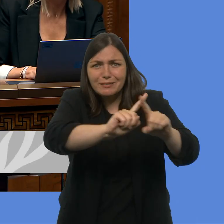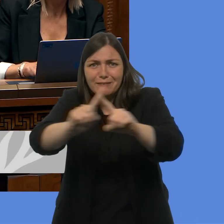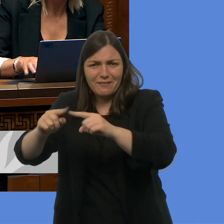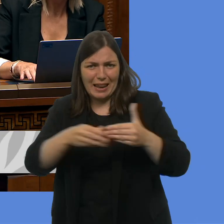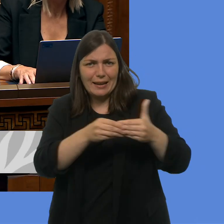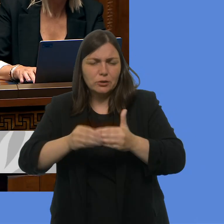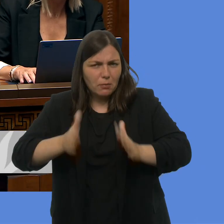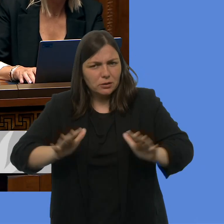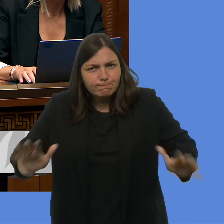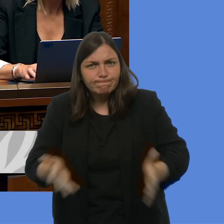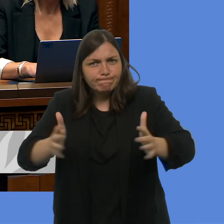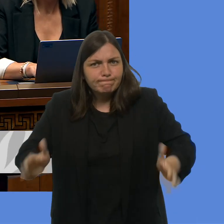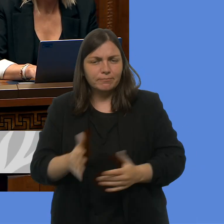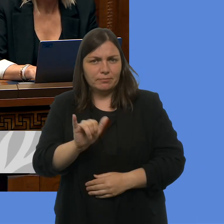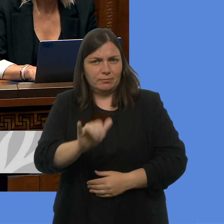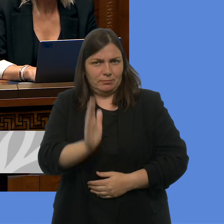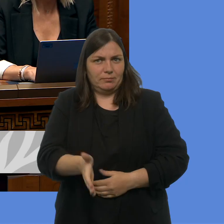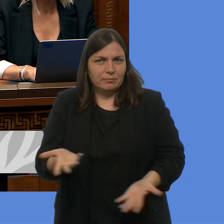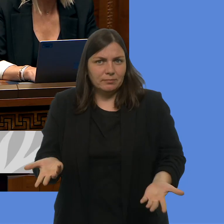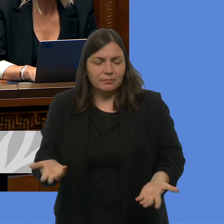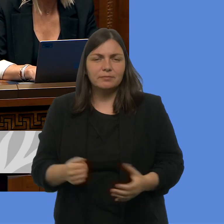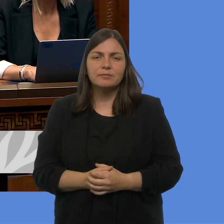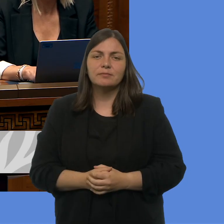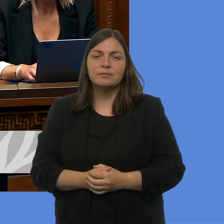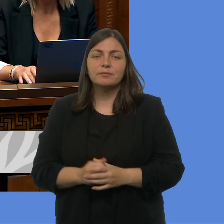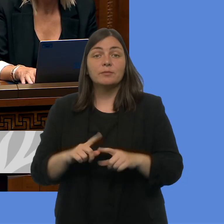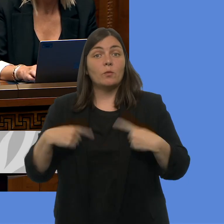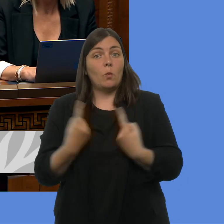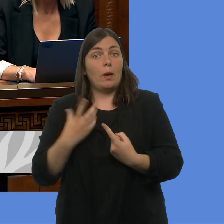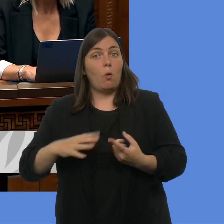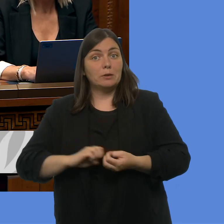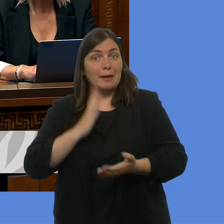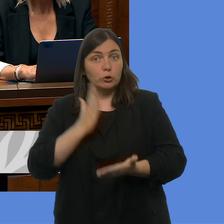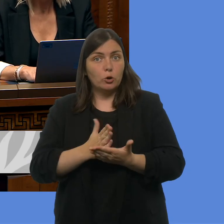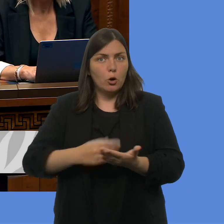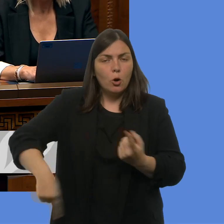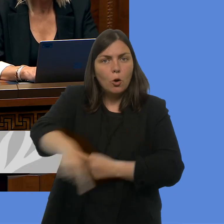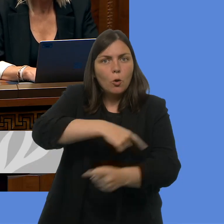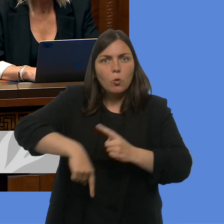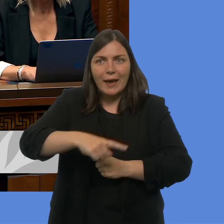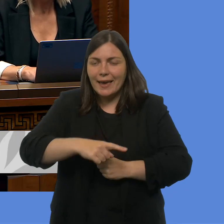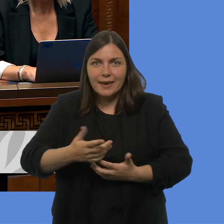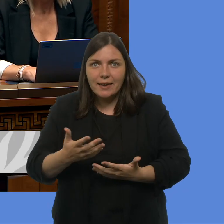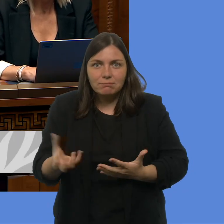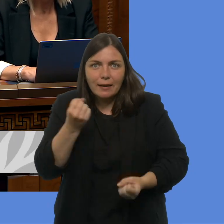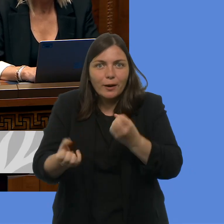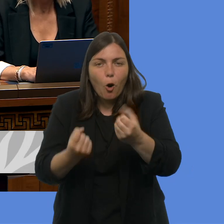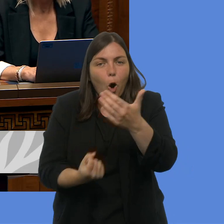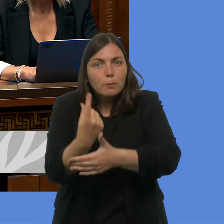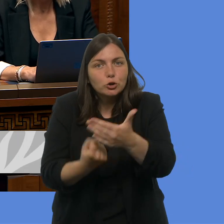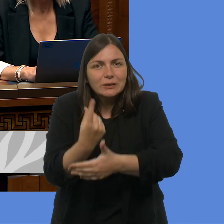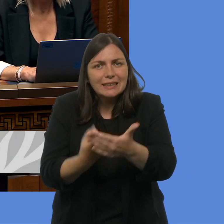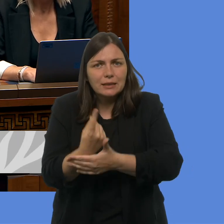ambitions. Since the restoration of the institutions, ensuring that we are representing our interests and optimising the opportunities to grow a globally competitive